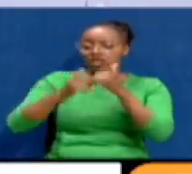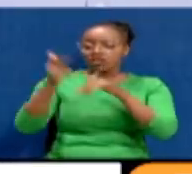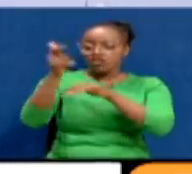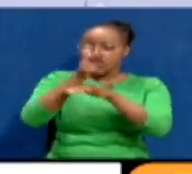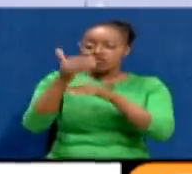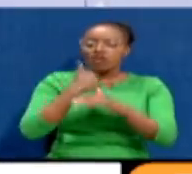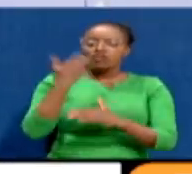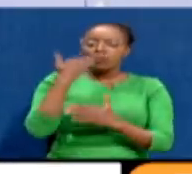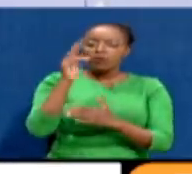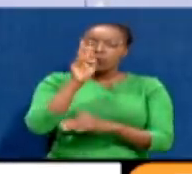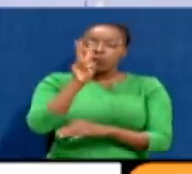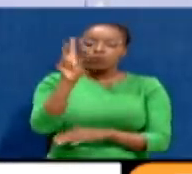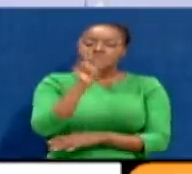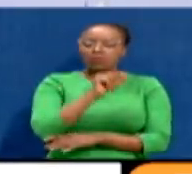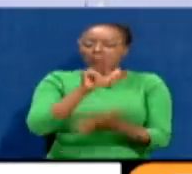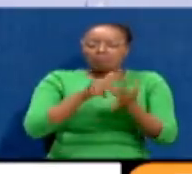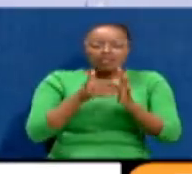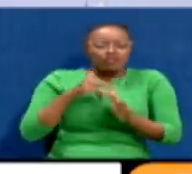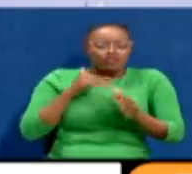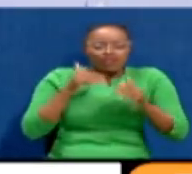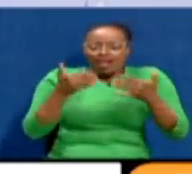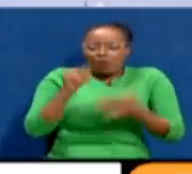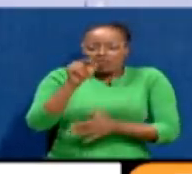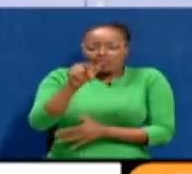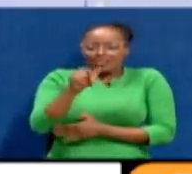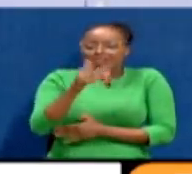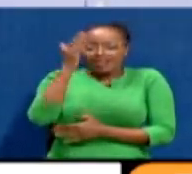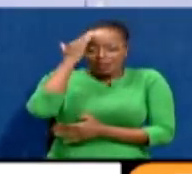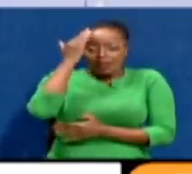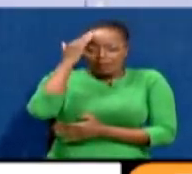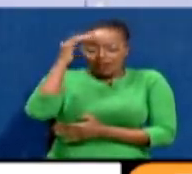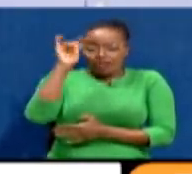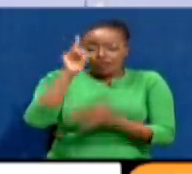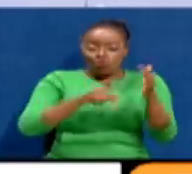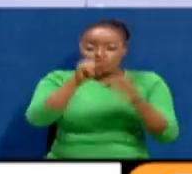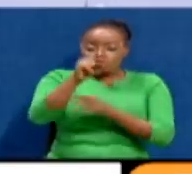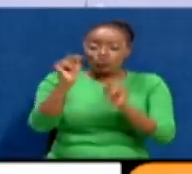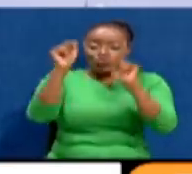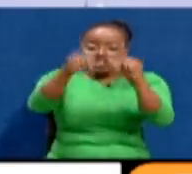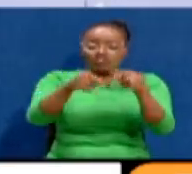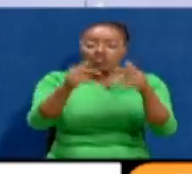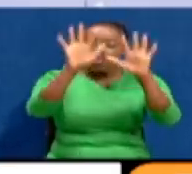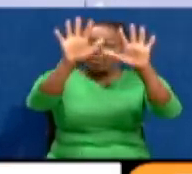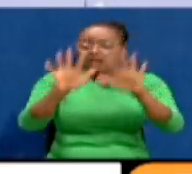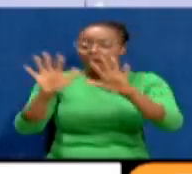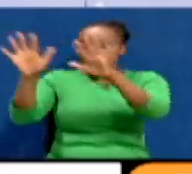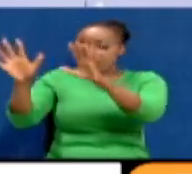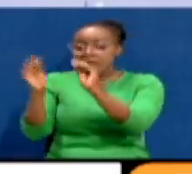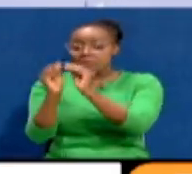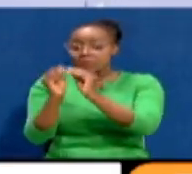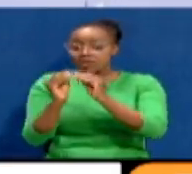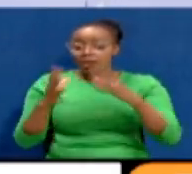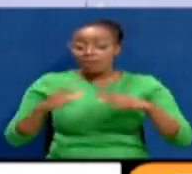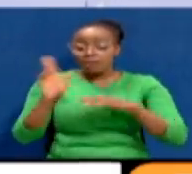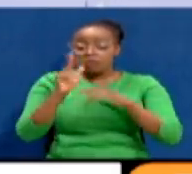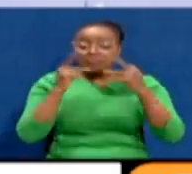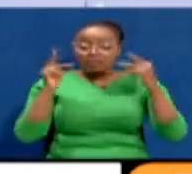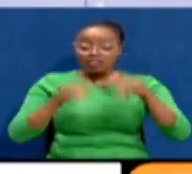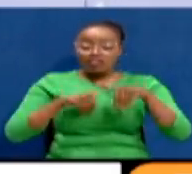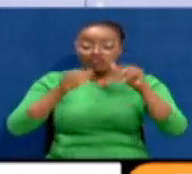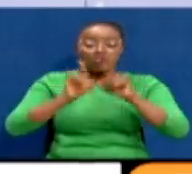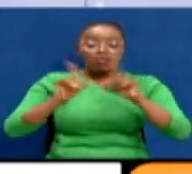video proof. We've just watched it. How do you feel about this, bearing in mind you attended rallies where people did not wear masks, there was no